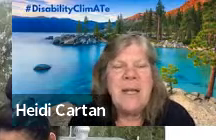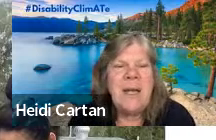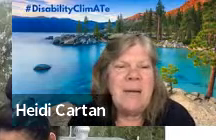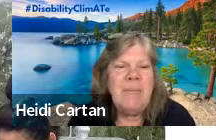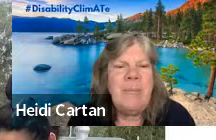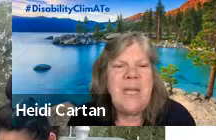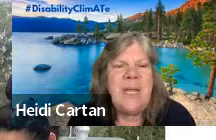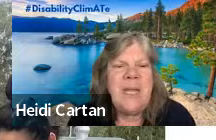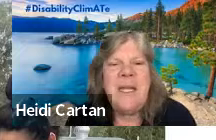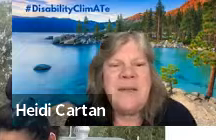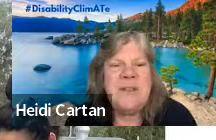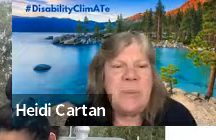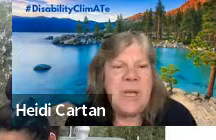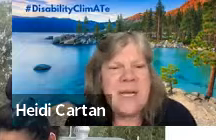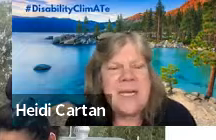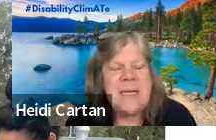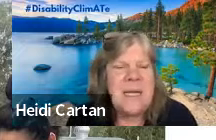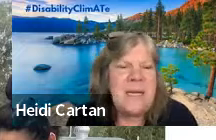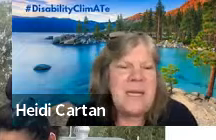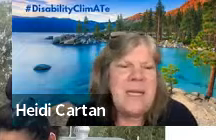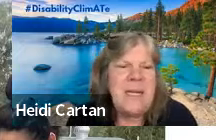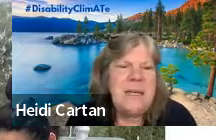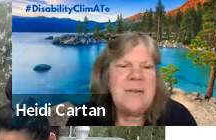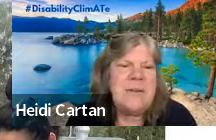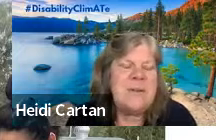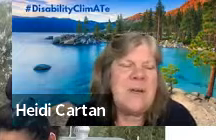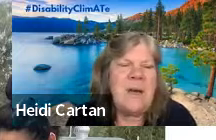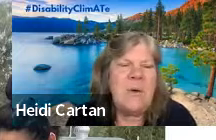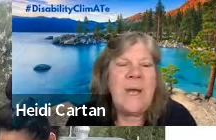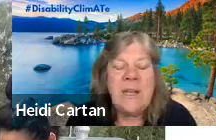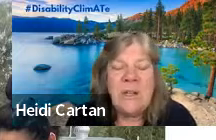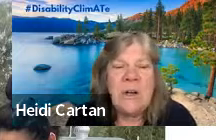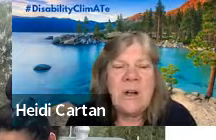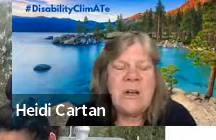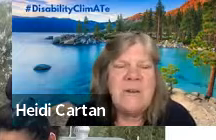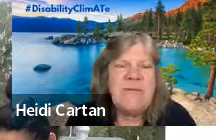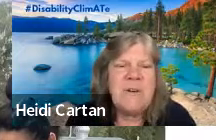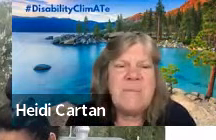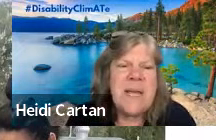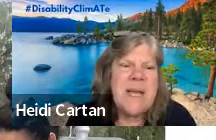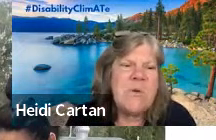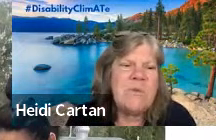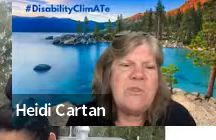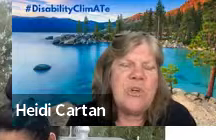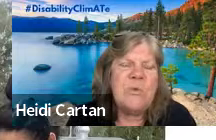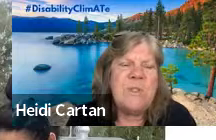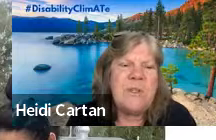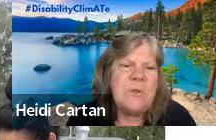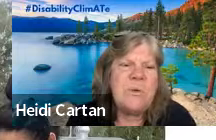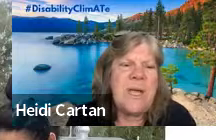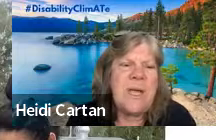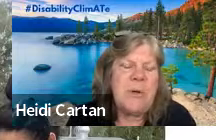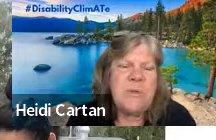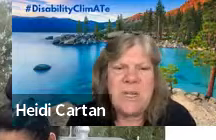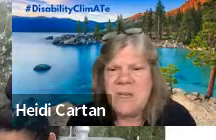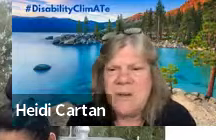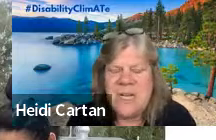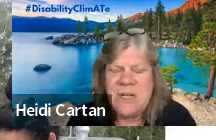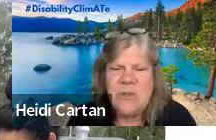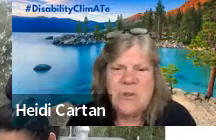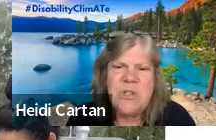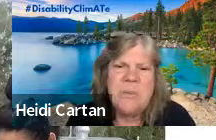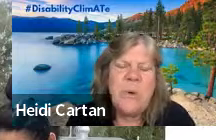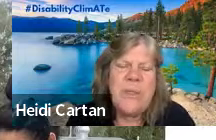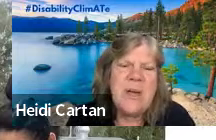man. He is blind and he is a regular on our farm now, chose to do a